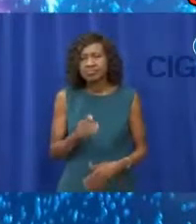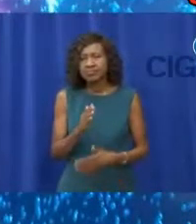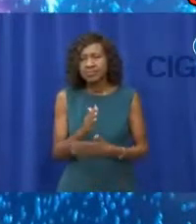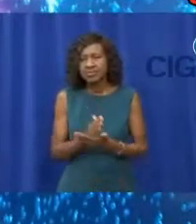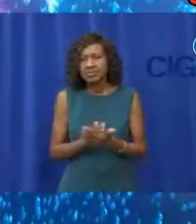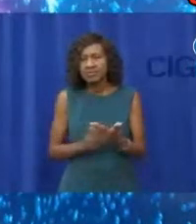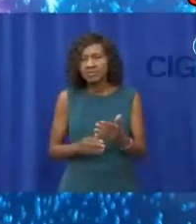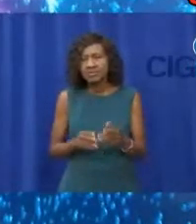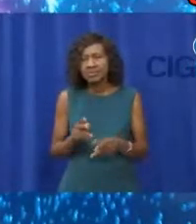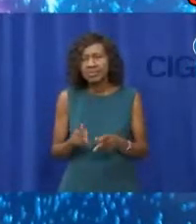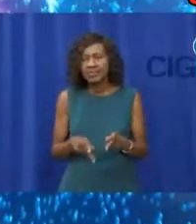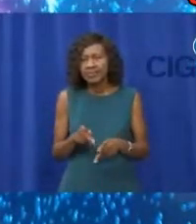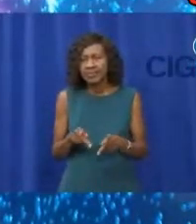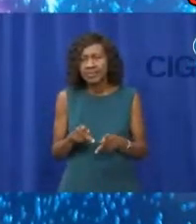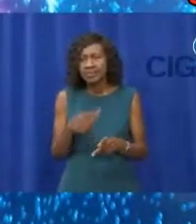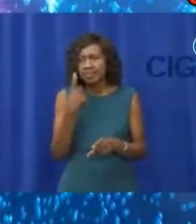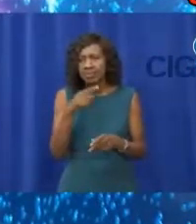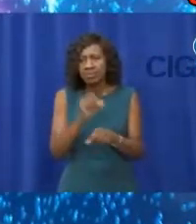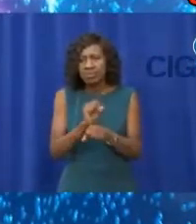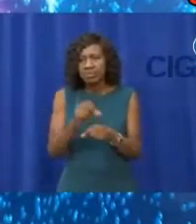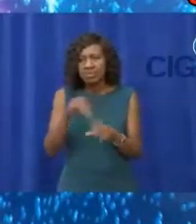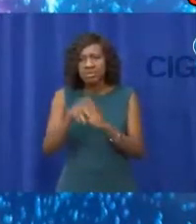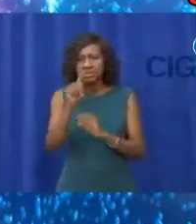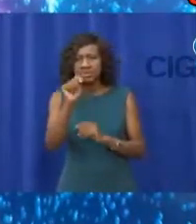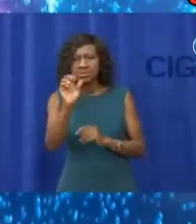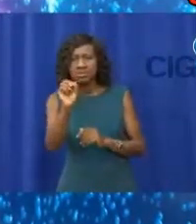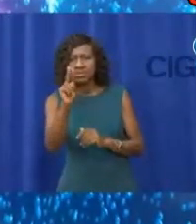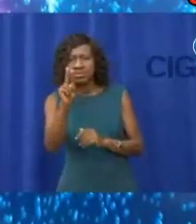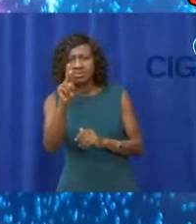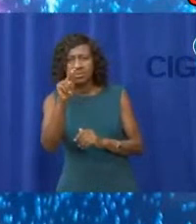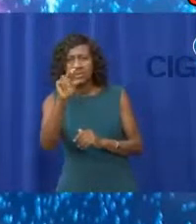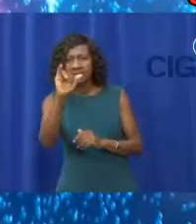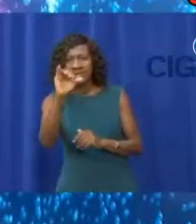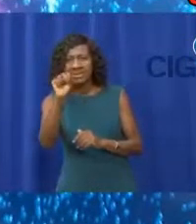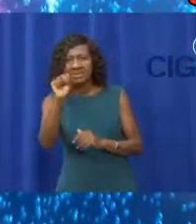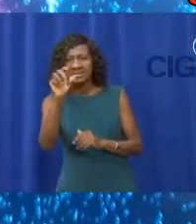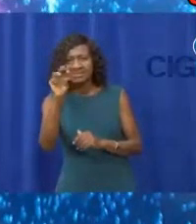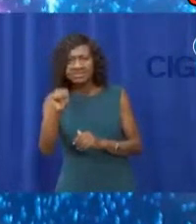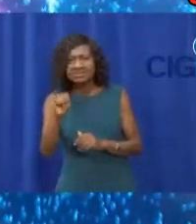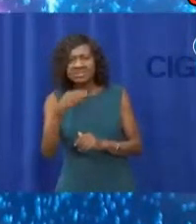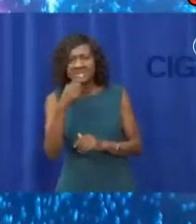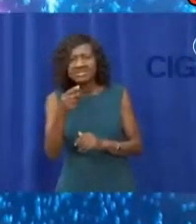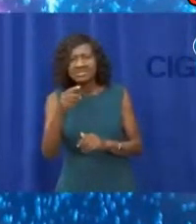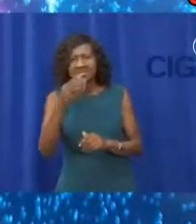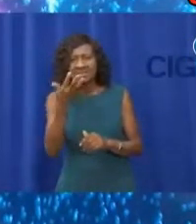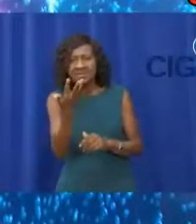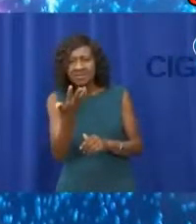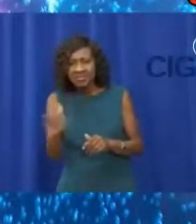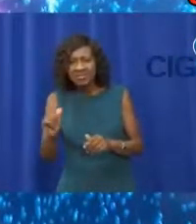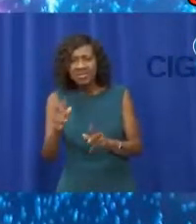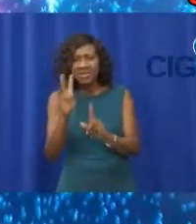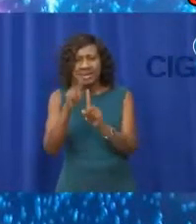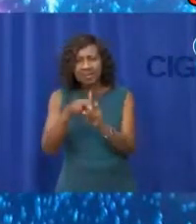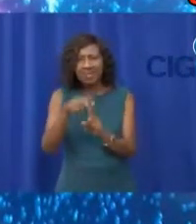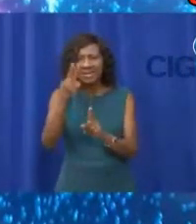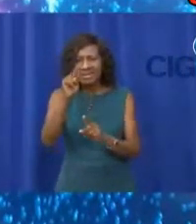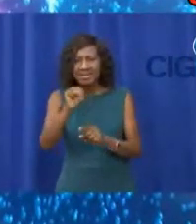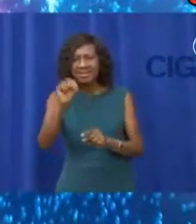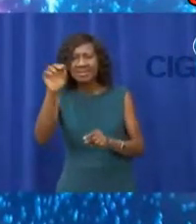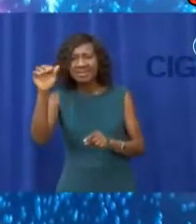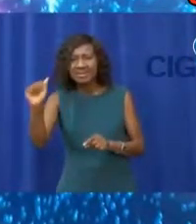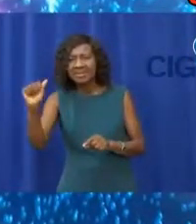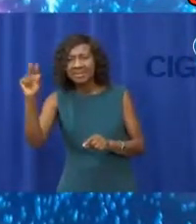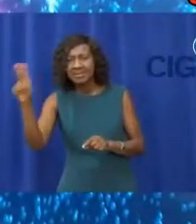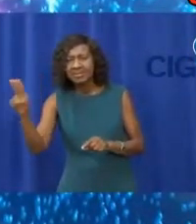readers, particularly those who work in the tourism industry, are saying they've applied to the NAU that you referenced in your update, the Needs